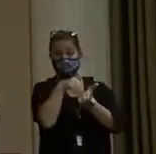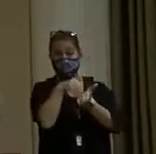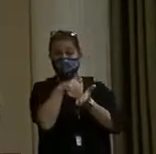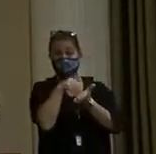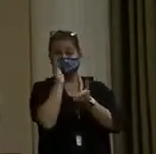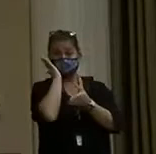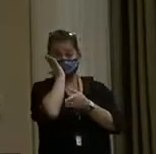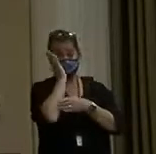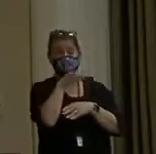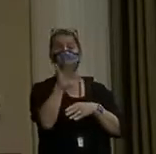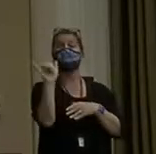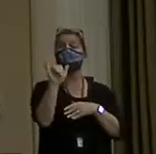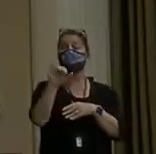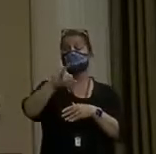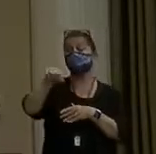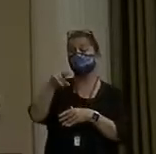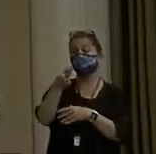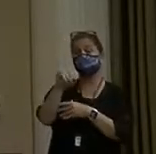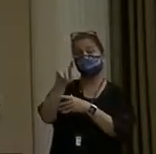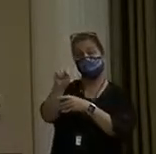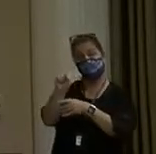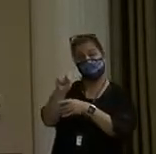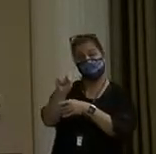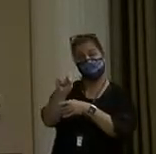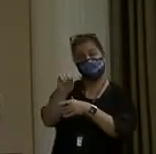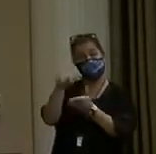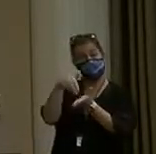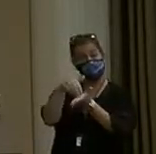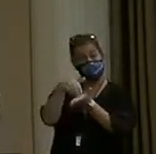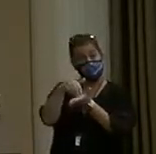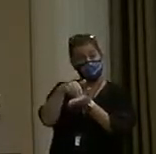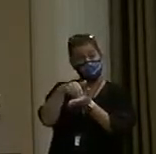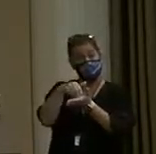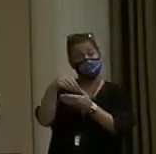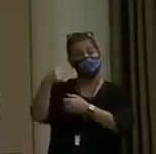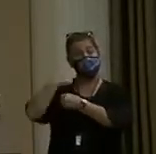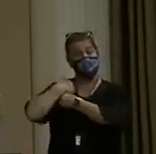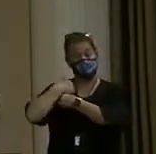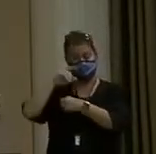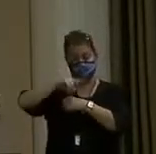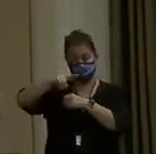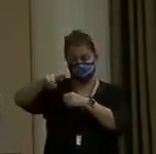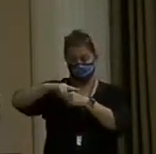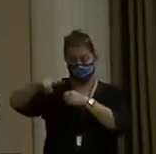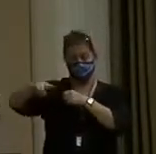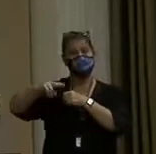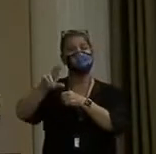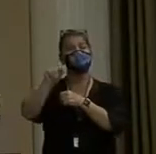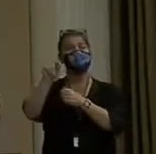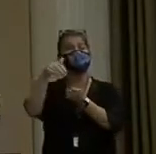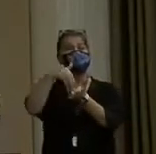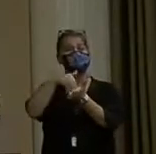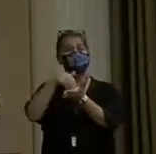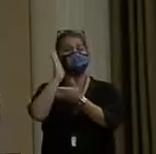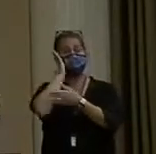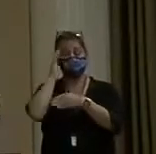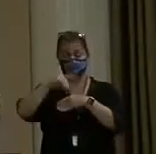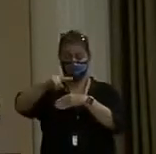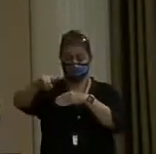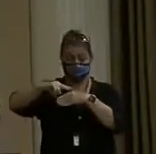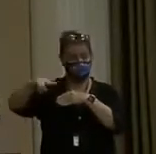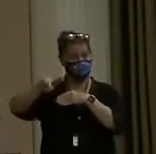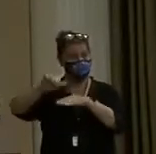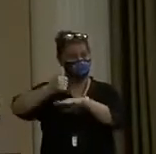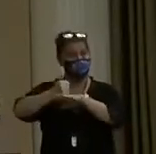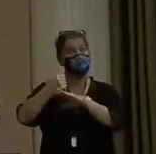Center, the Army created another 2,500 beds for us. And fortunately, while we had this tremendous,